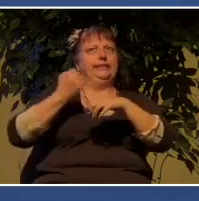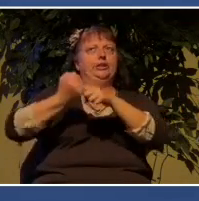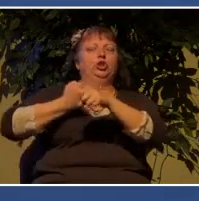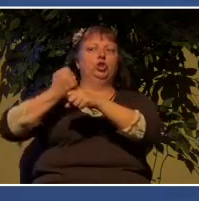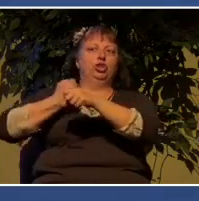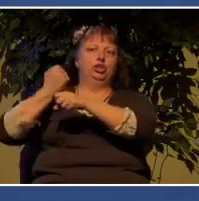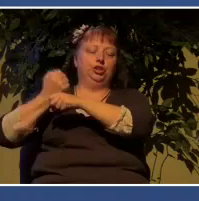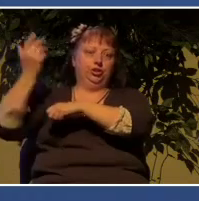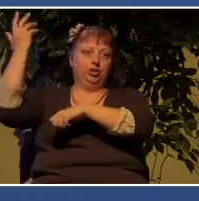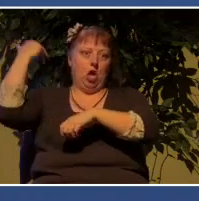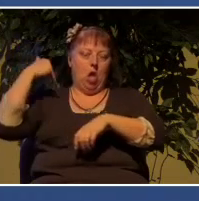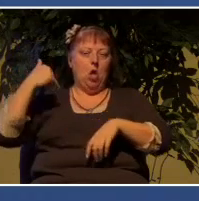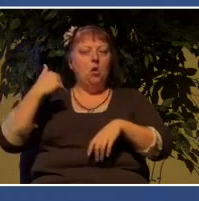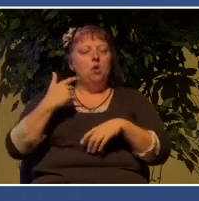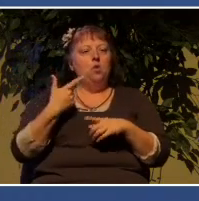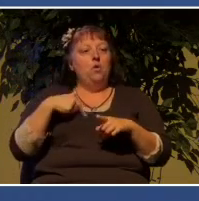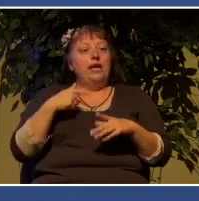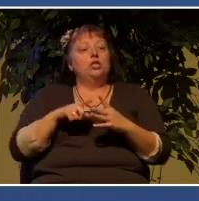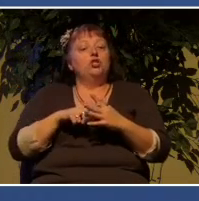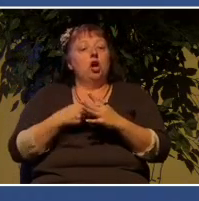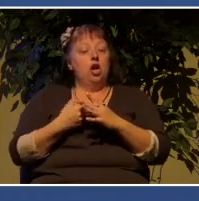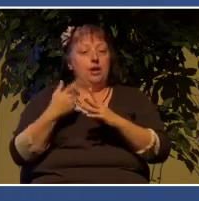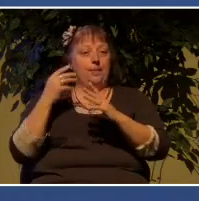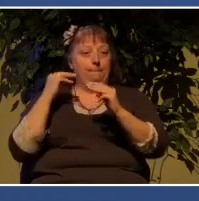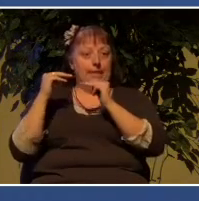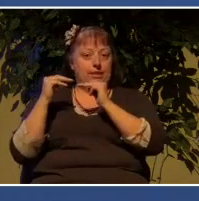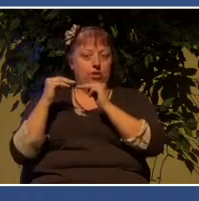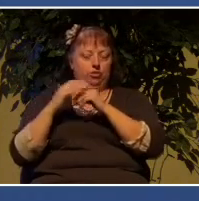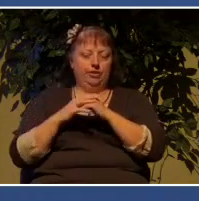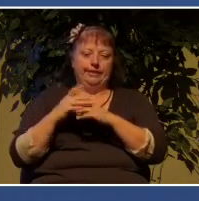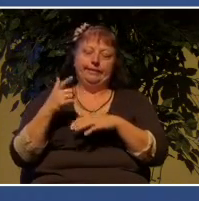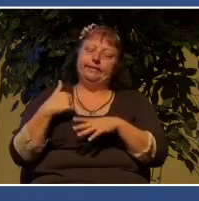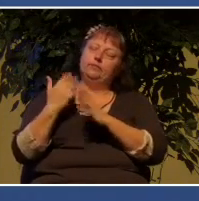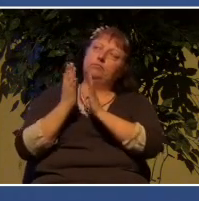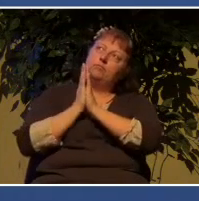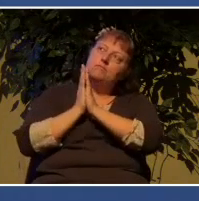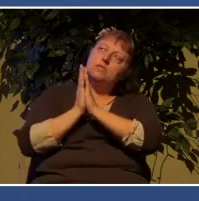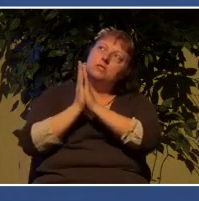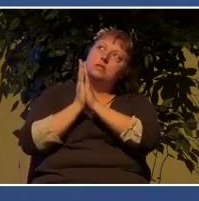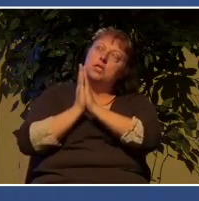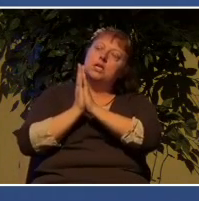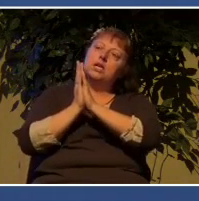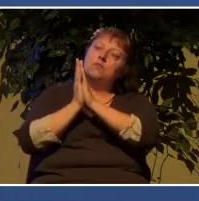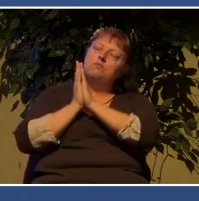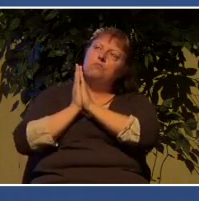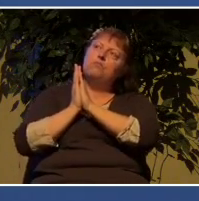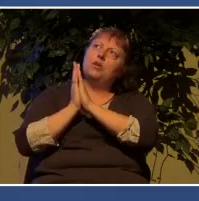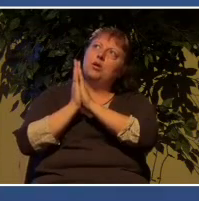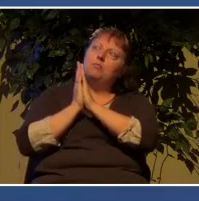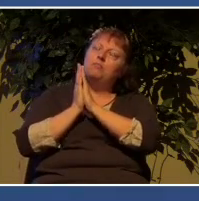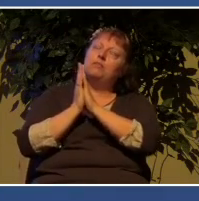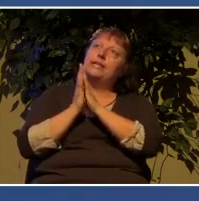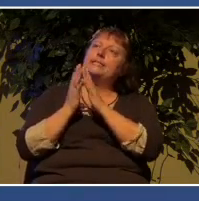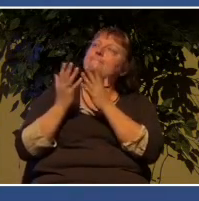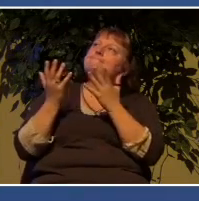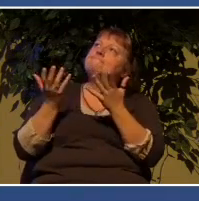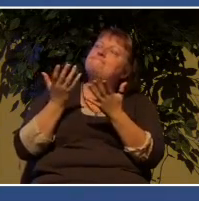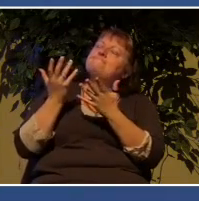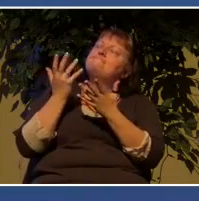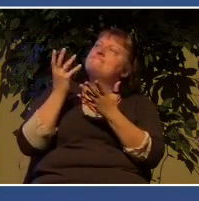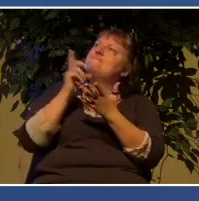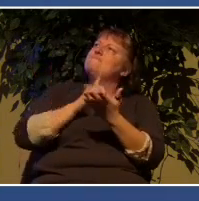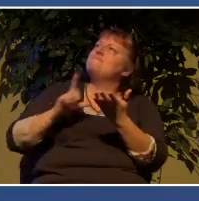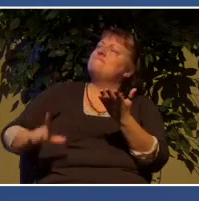seeking the Lord as to what direction the focus of my